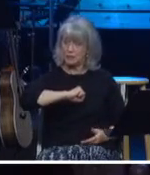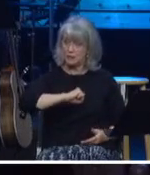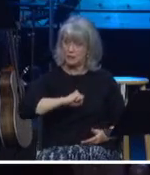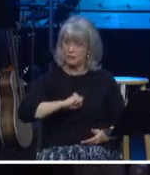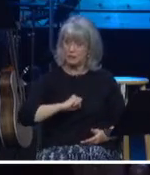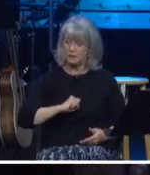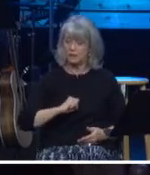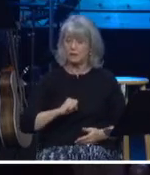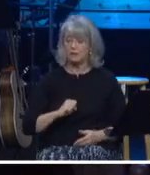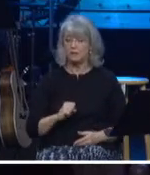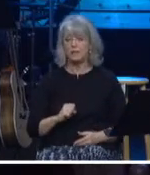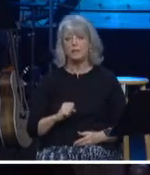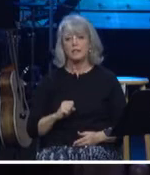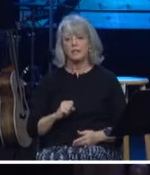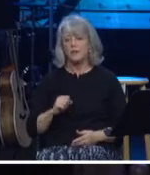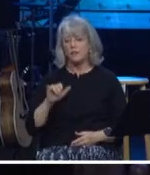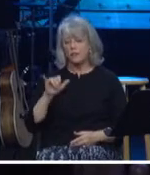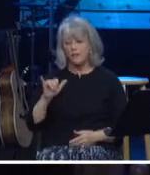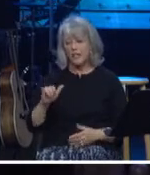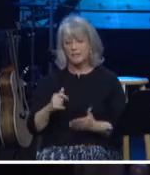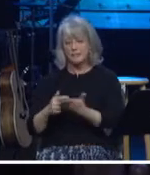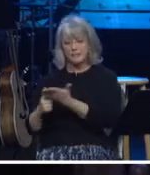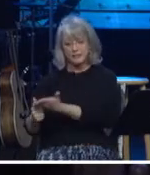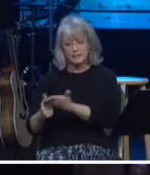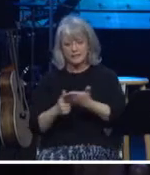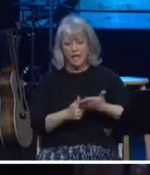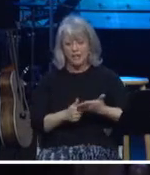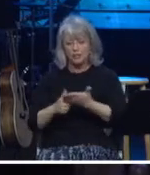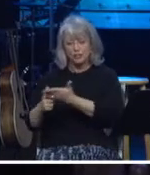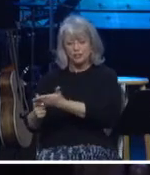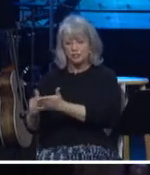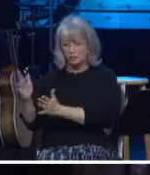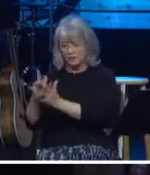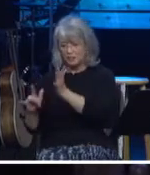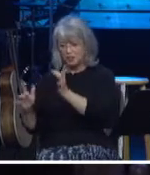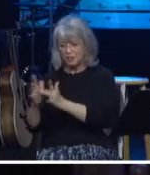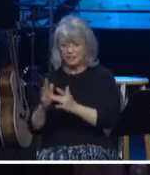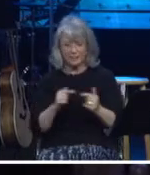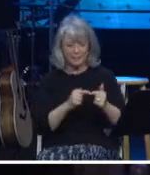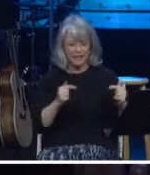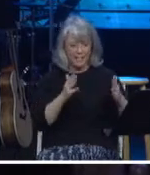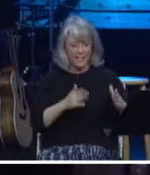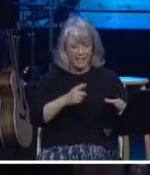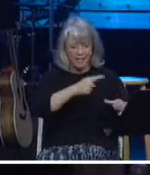It's been a volatile conversation here between Jesus and his enemies.